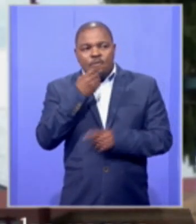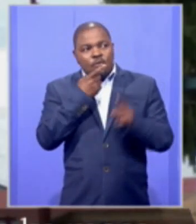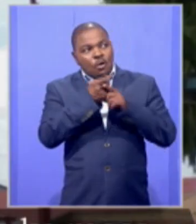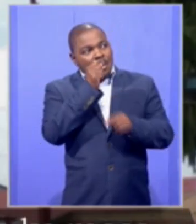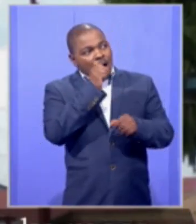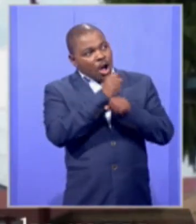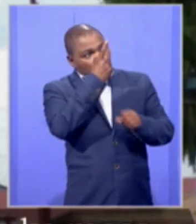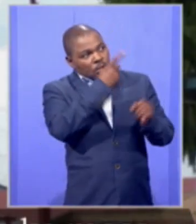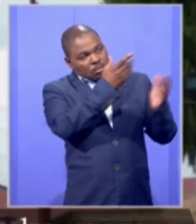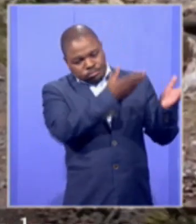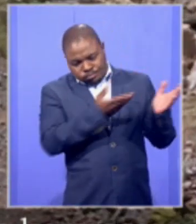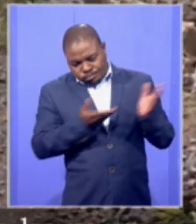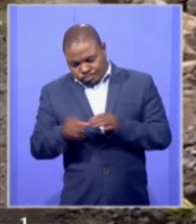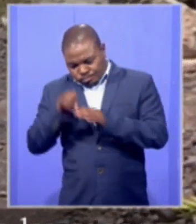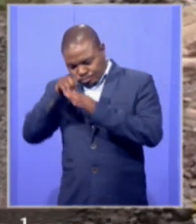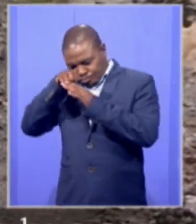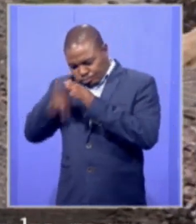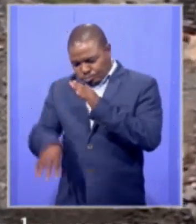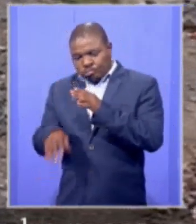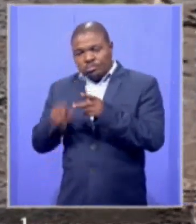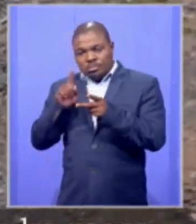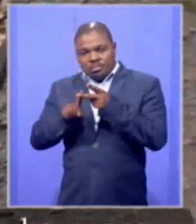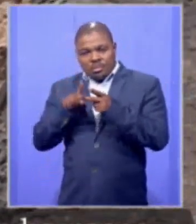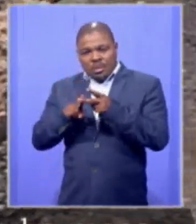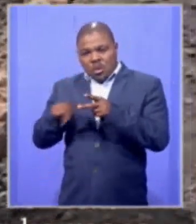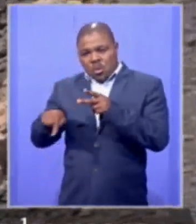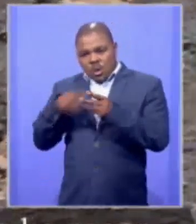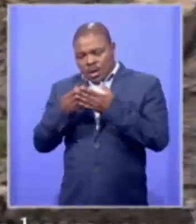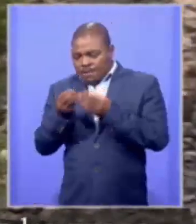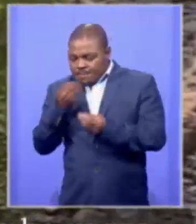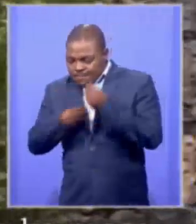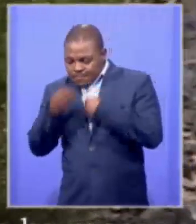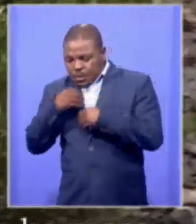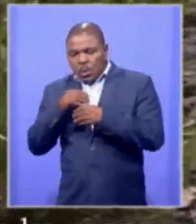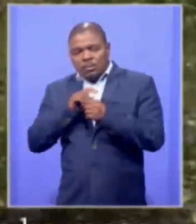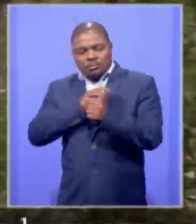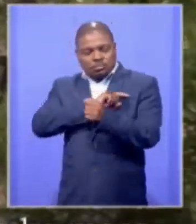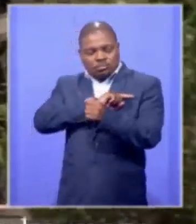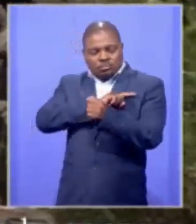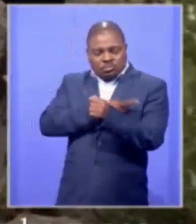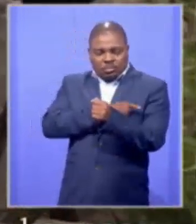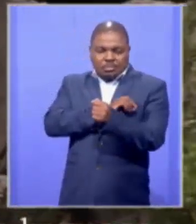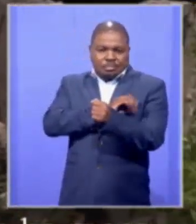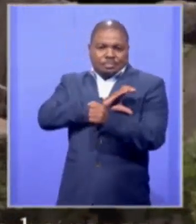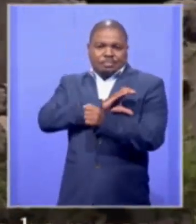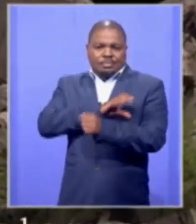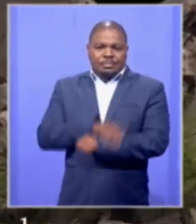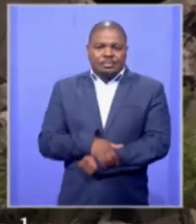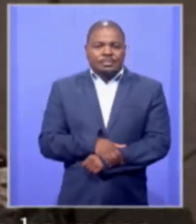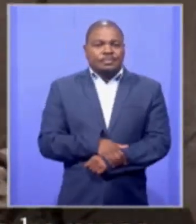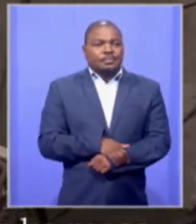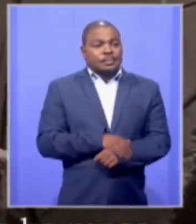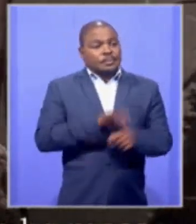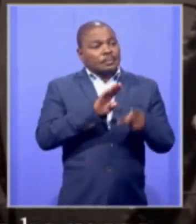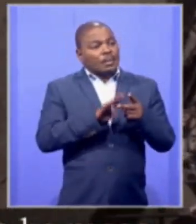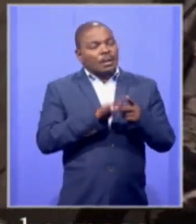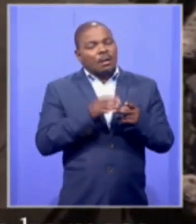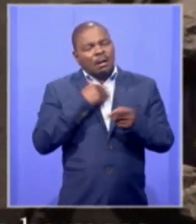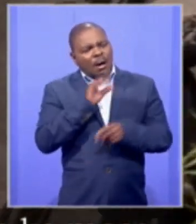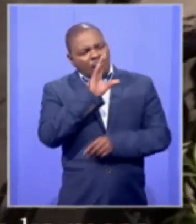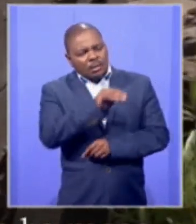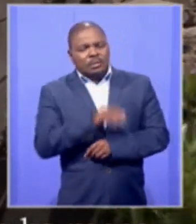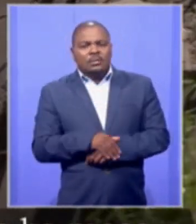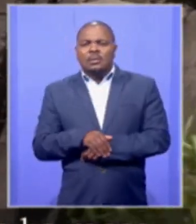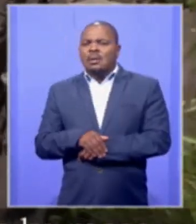Gauteng e re fetsang go e latlhela mo ga mokoti gore batho ba kgone gore ba kreye matla a re bue ka one ntlha e gore ke mekgatlho le mekaele gore nya le thusa mo go le